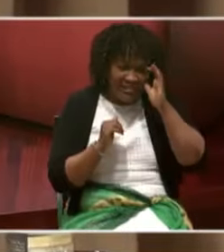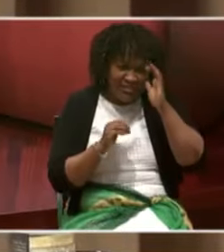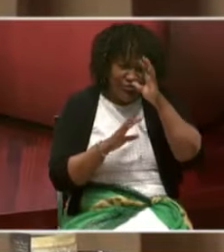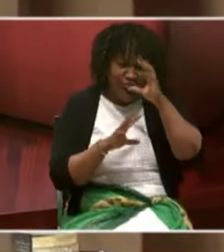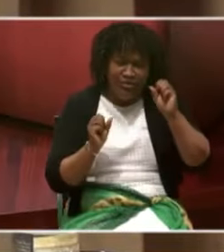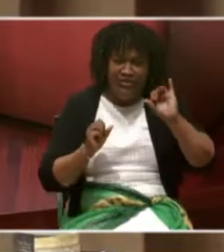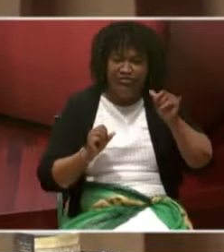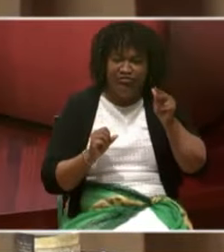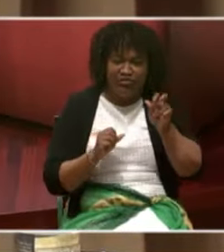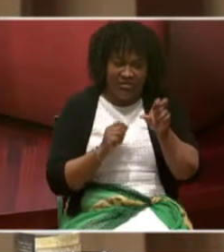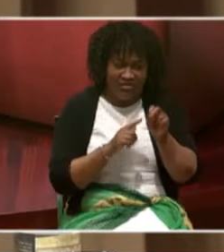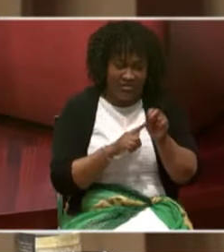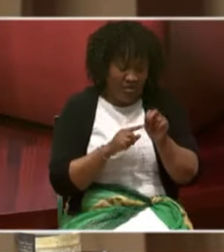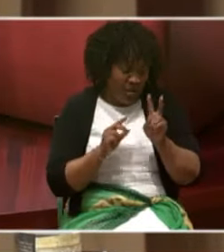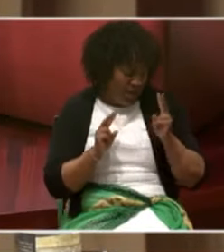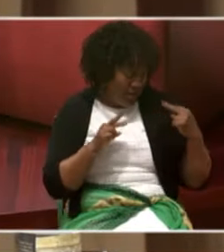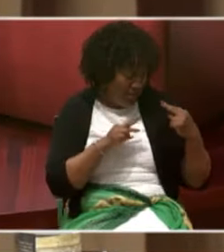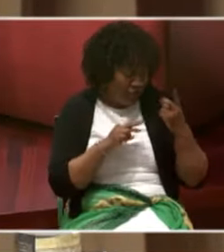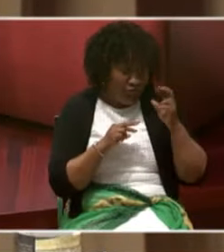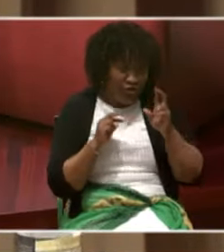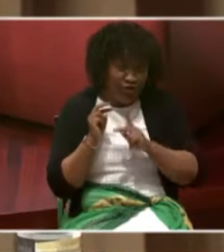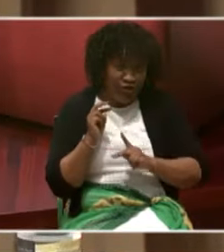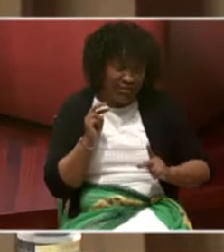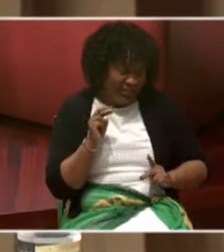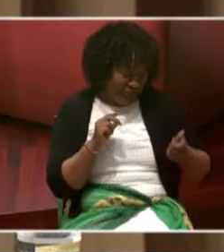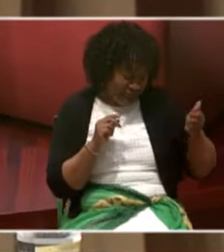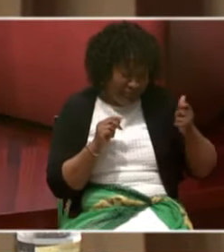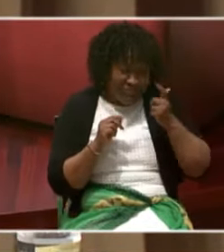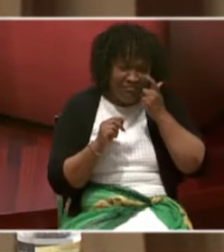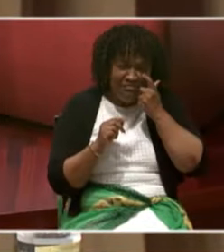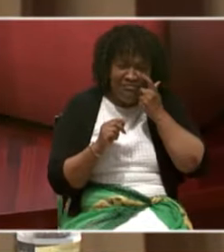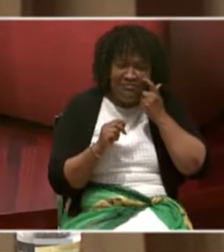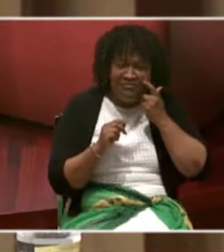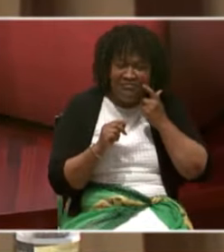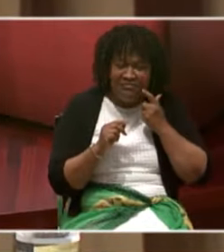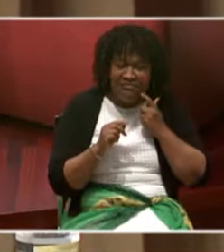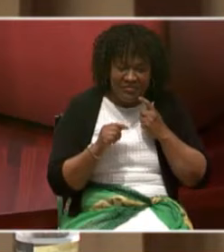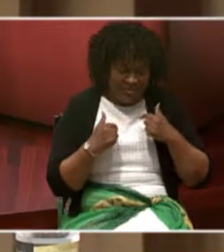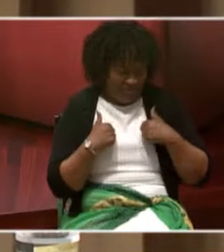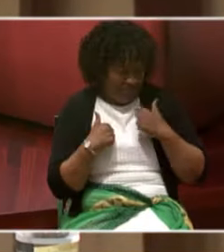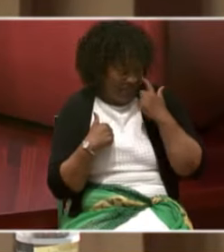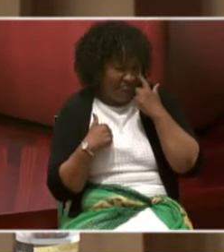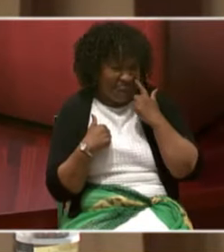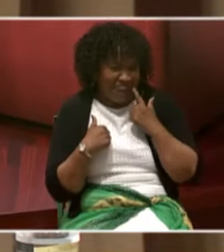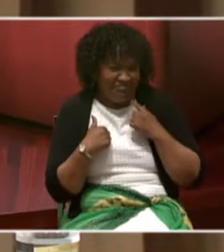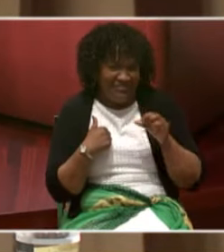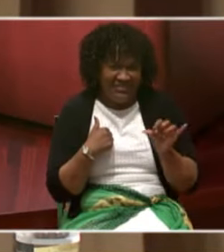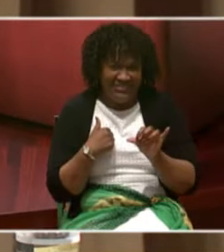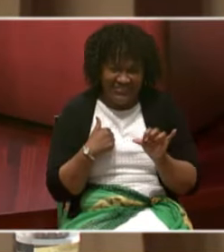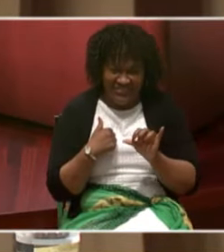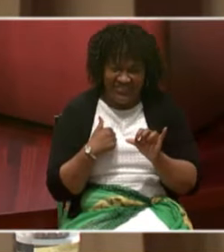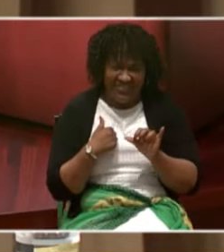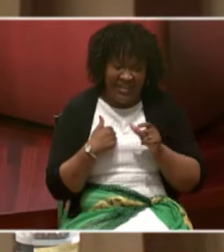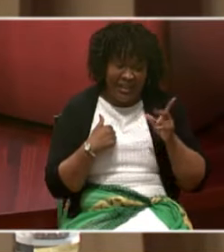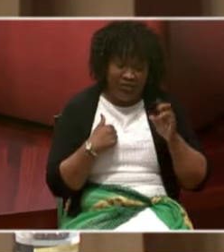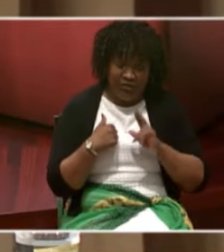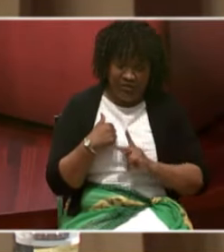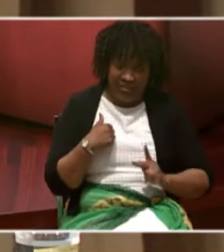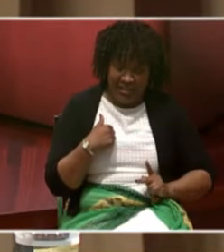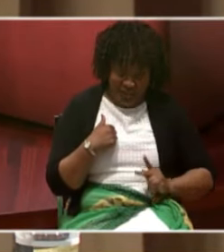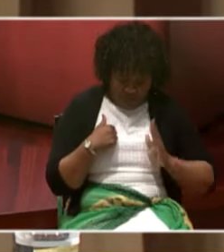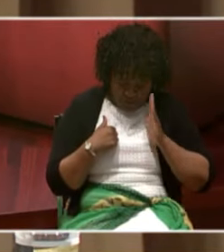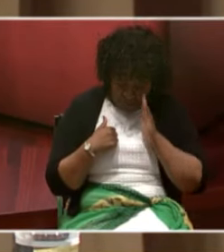1963. And we told him that we were going to have a march. At least Mr. Randolph, A. Philip Randolph, mm-hmm. was considered the dean